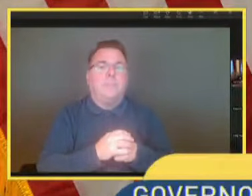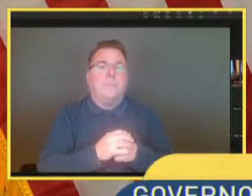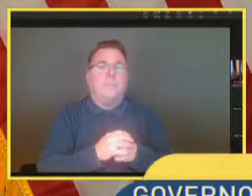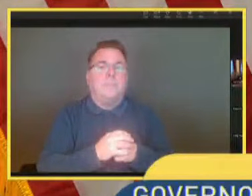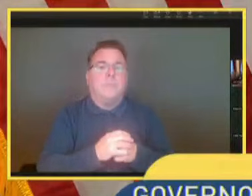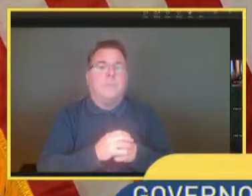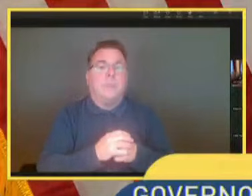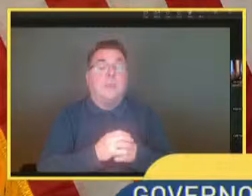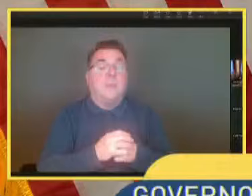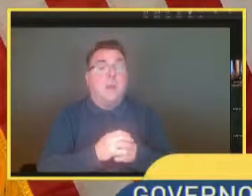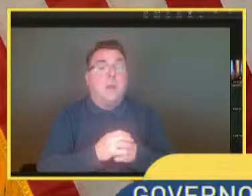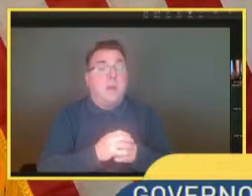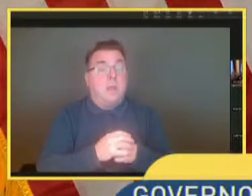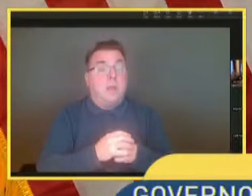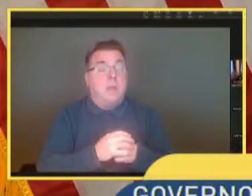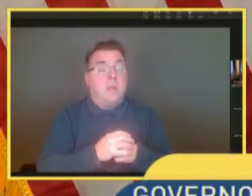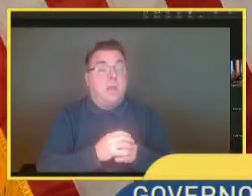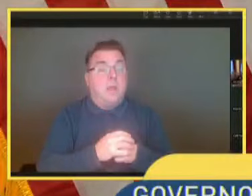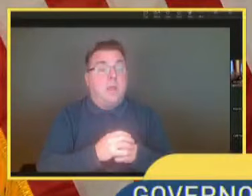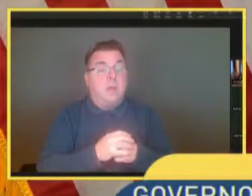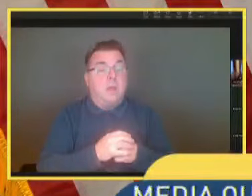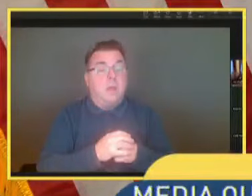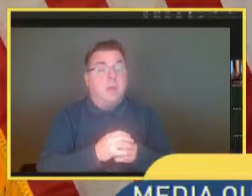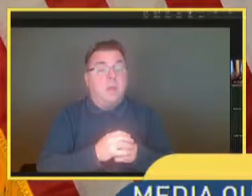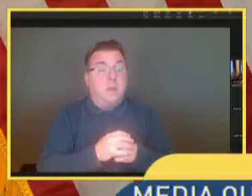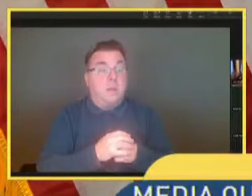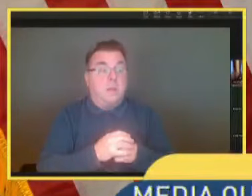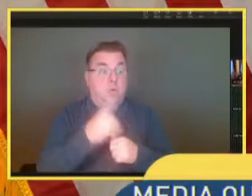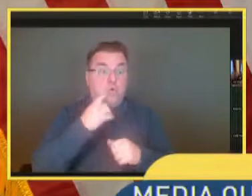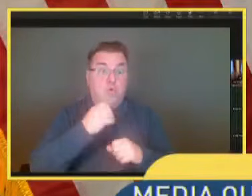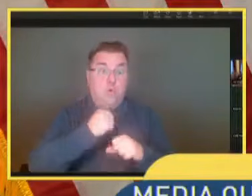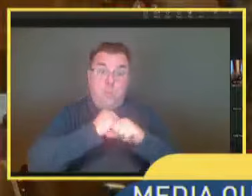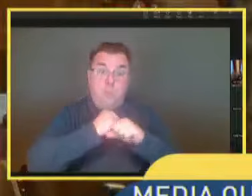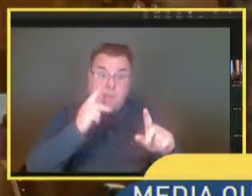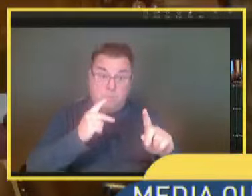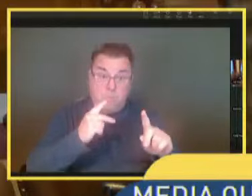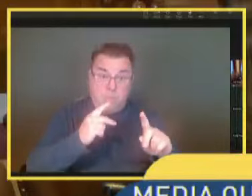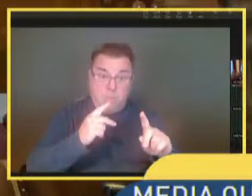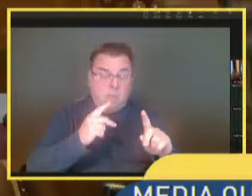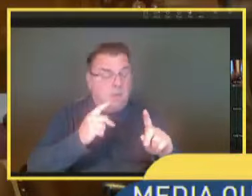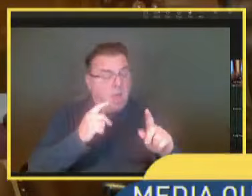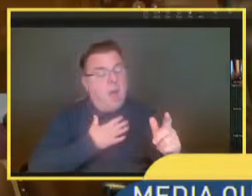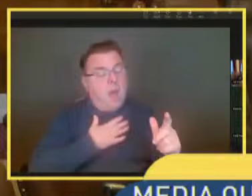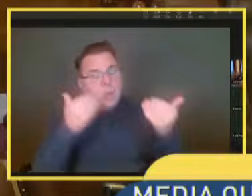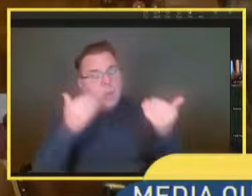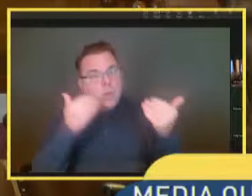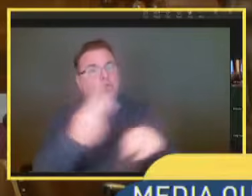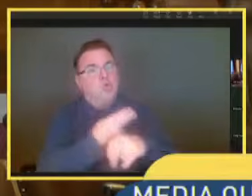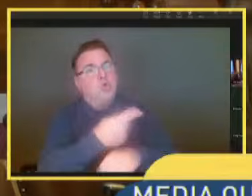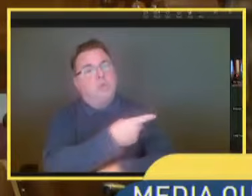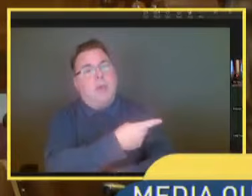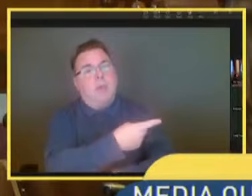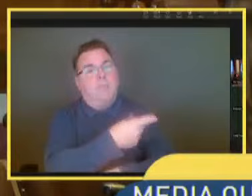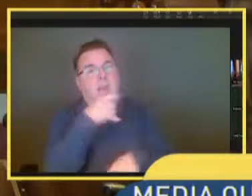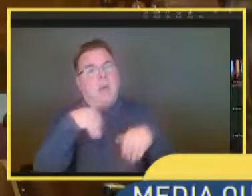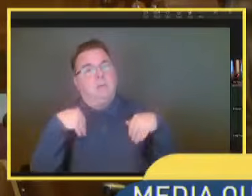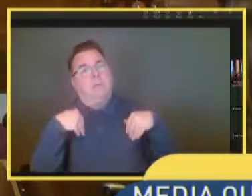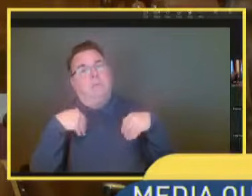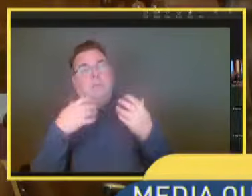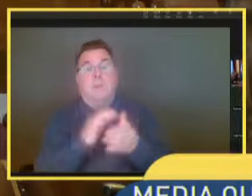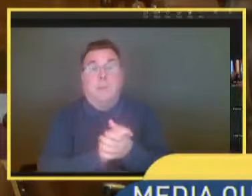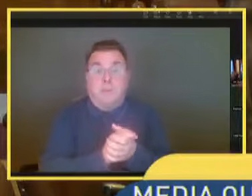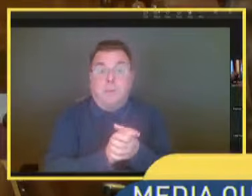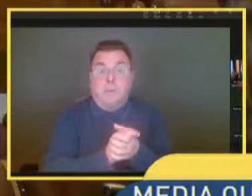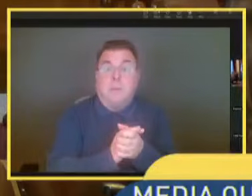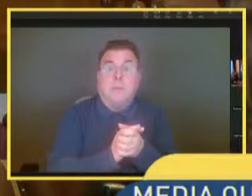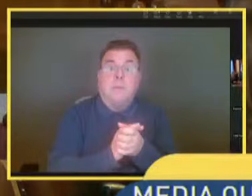that if I think it's necessary to help protect the people of our state. That's the criteria for me. Yeah. Can I just clarify two things on Yep. that? So